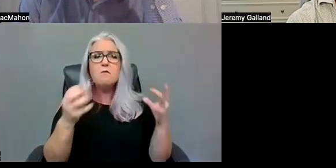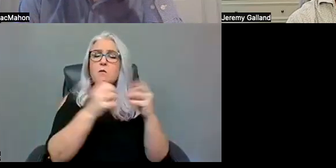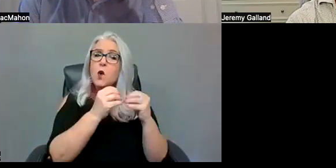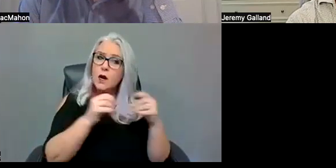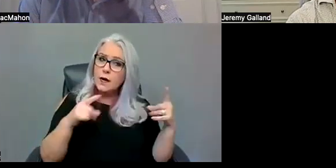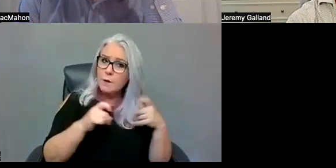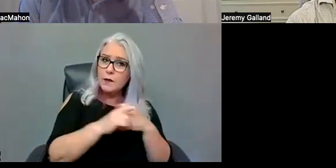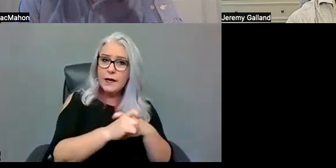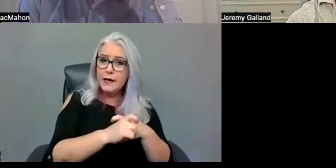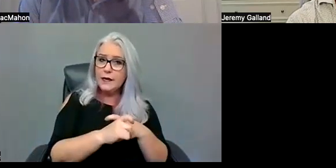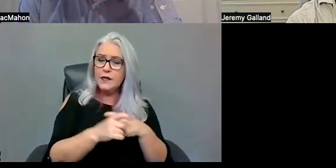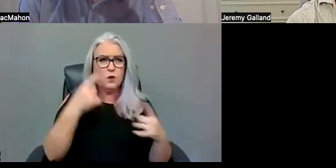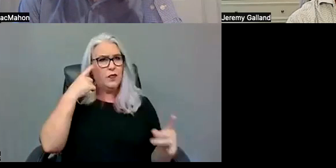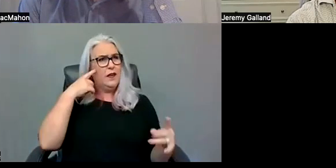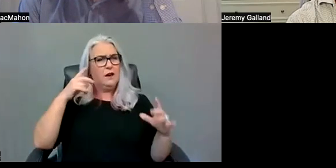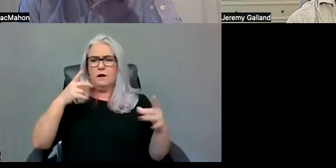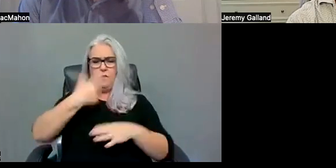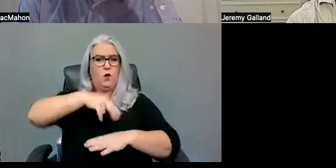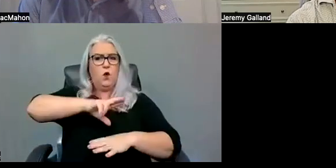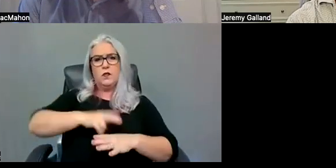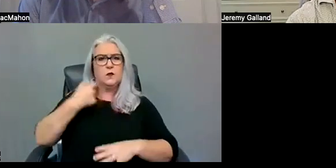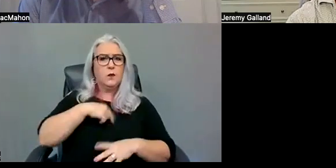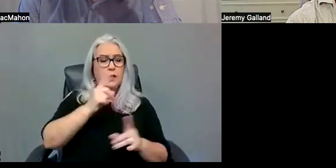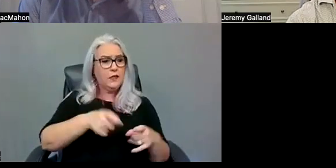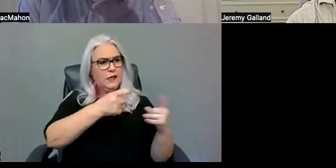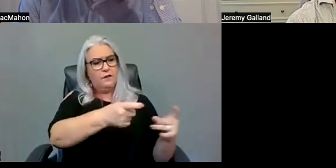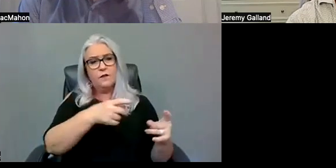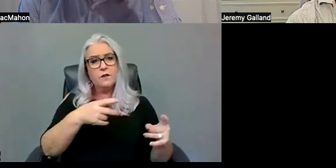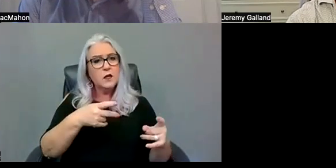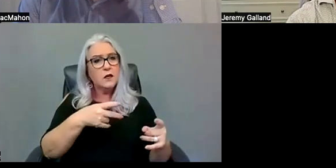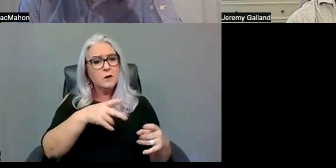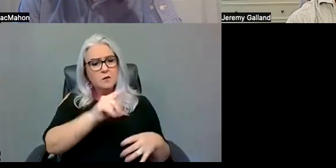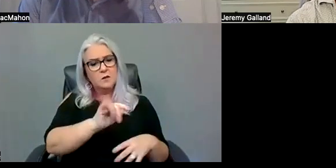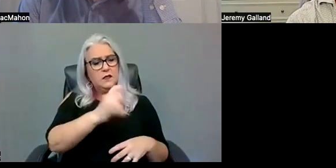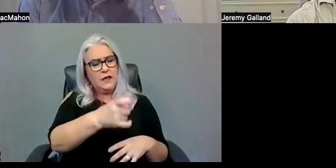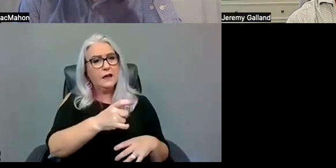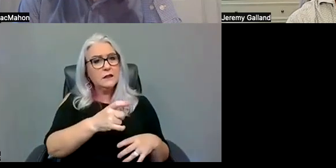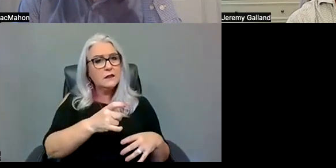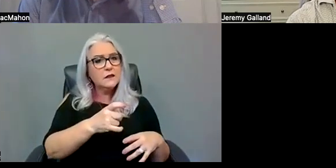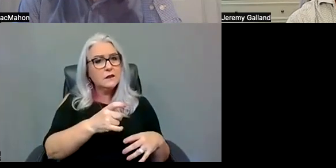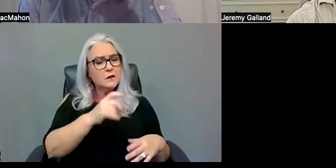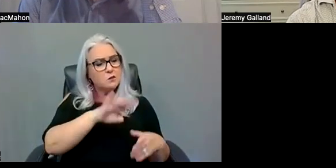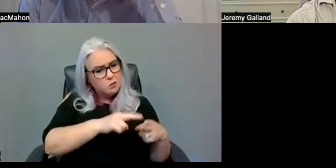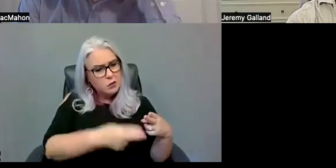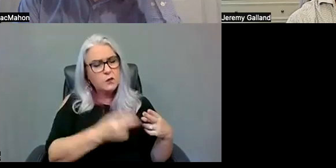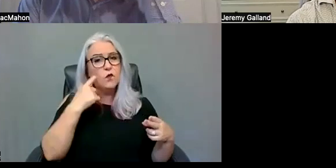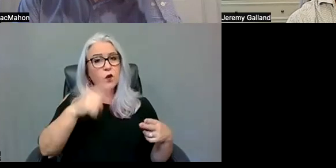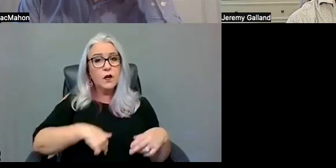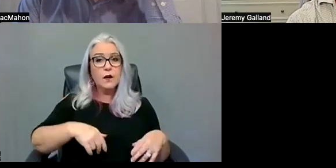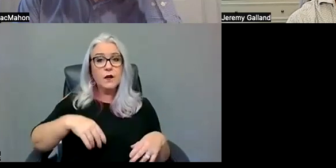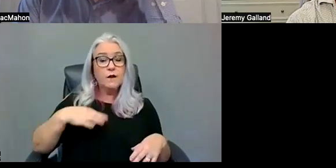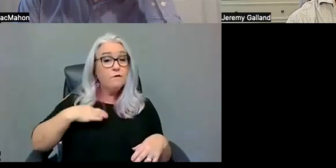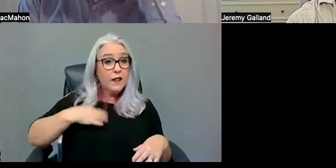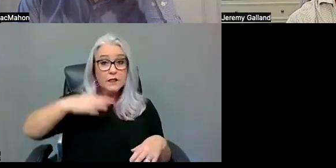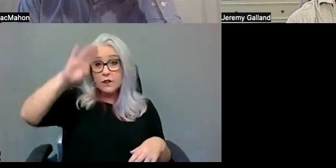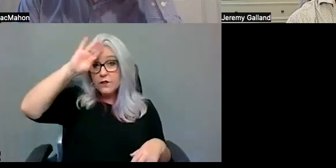it's a no-brainer that we would give a tax cut to the volunteer EMS and firefighters. If any of you have ever had a